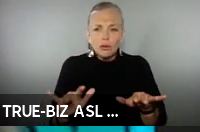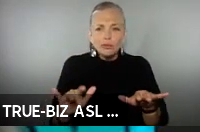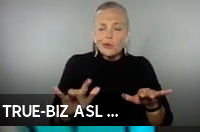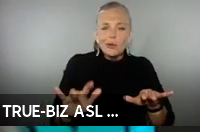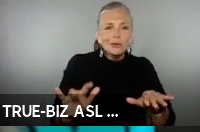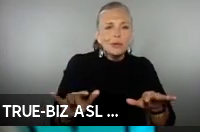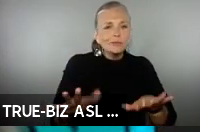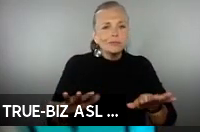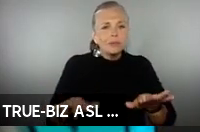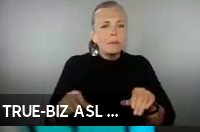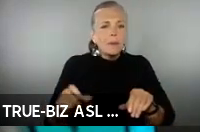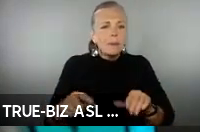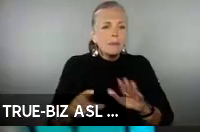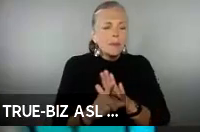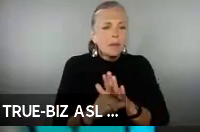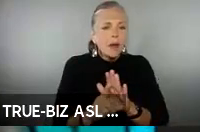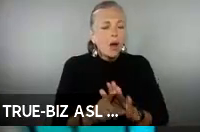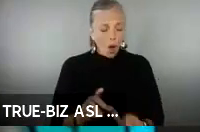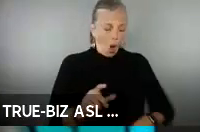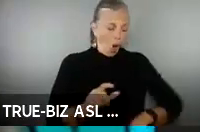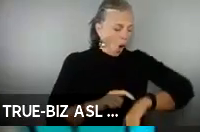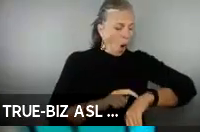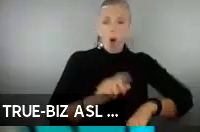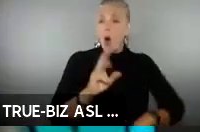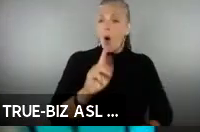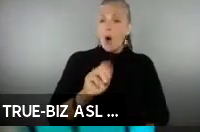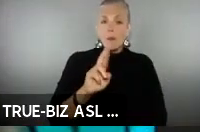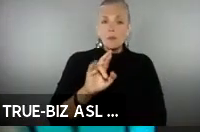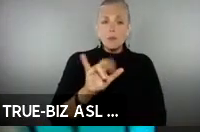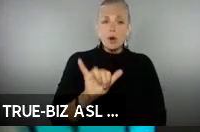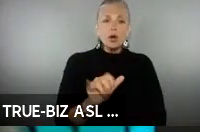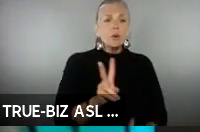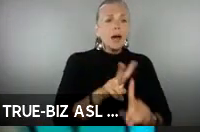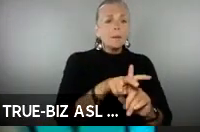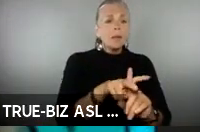Damn. Oh, Mercury's a planet.